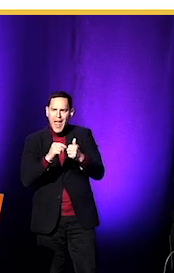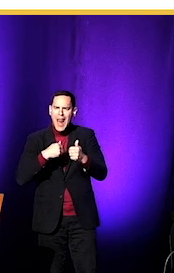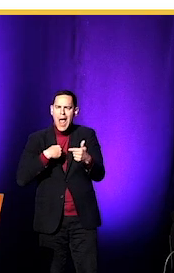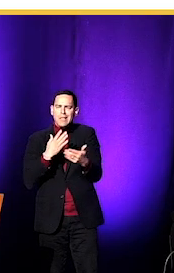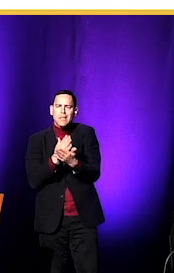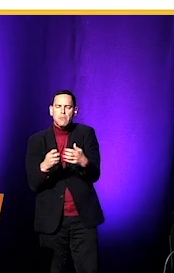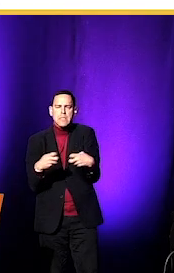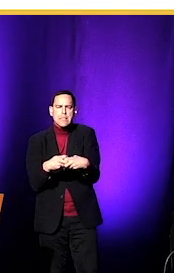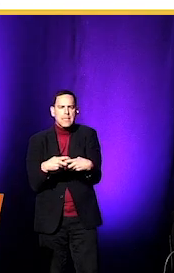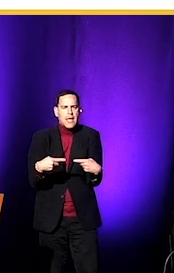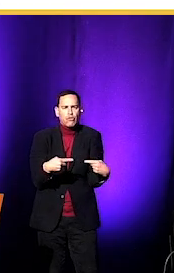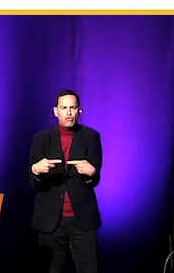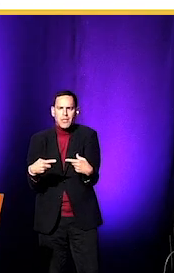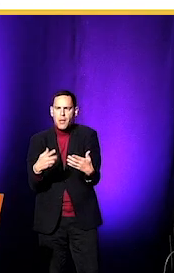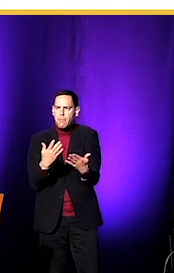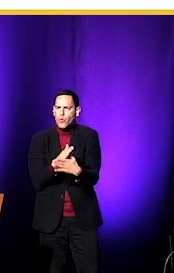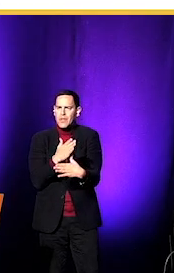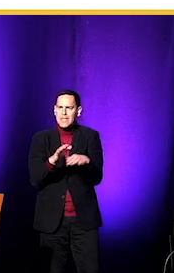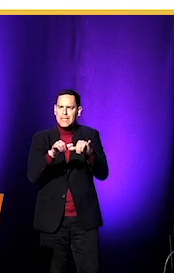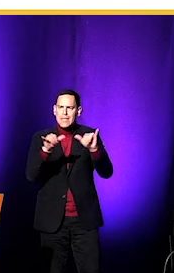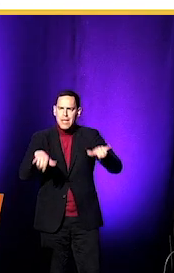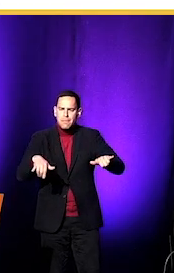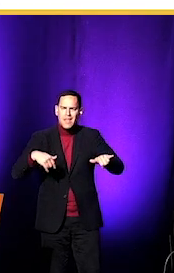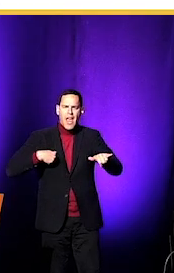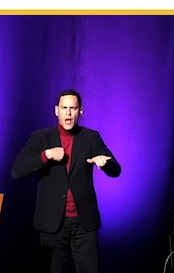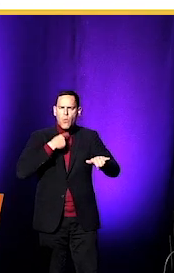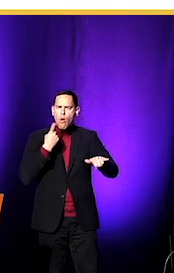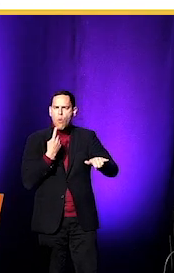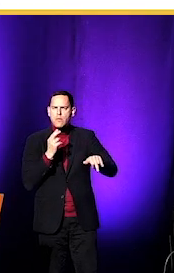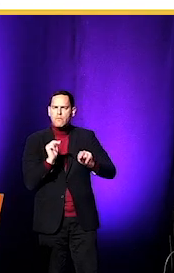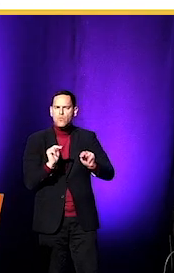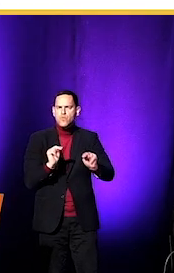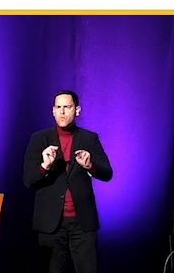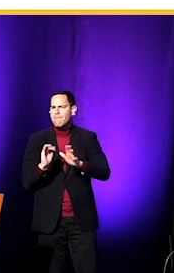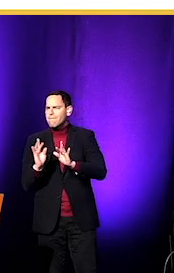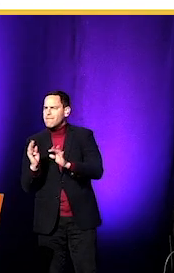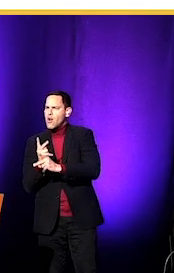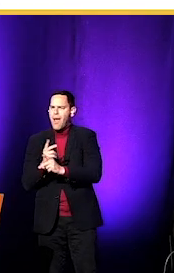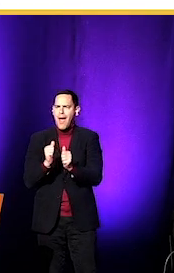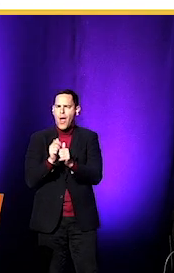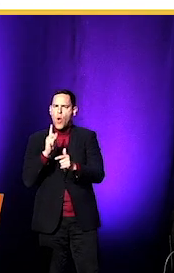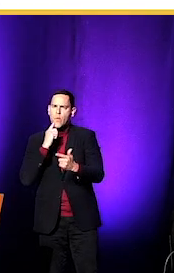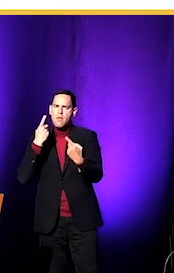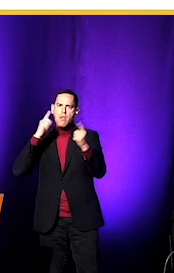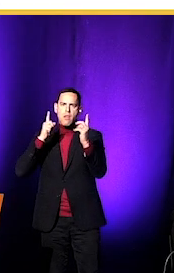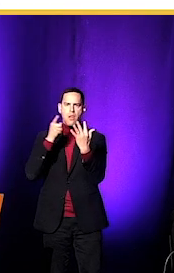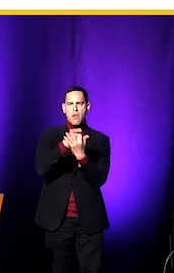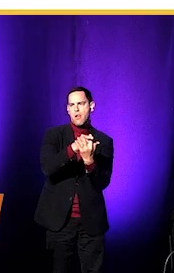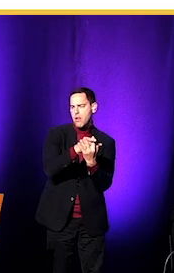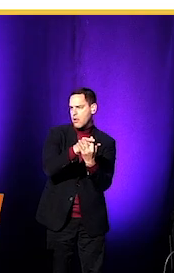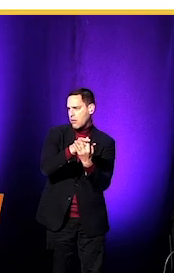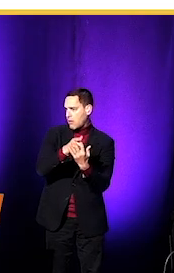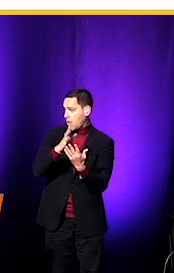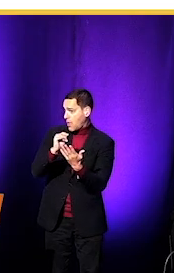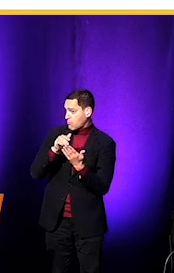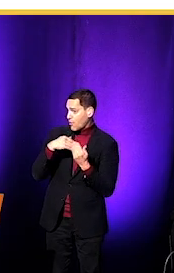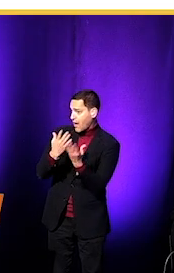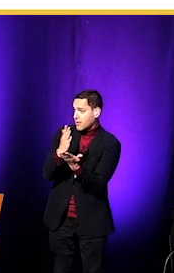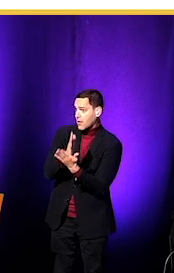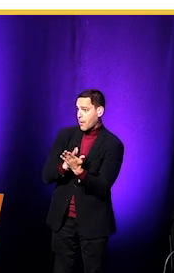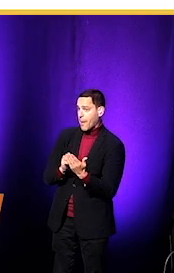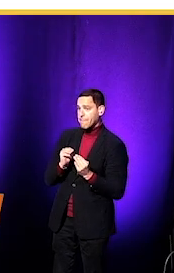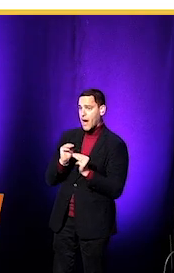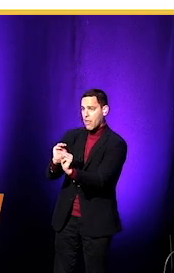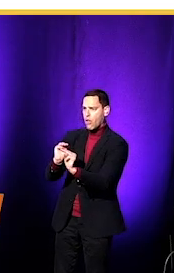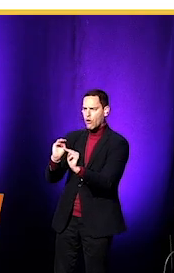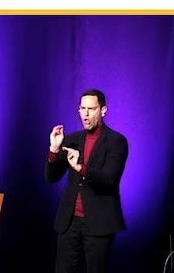among systems and must be continually negotiated. This point raises methodological considerations, as